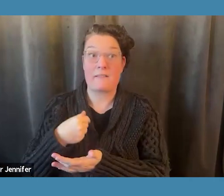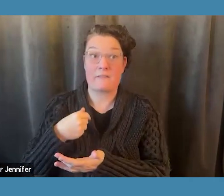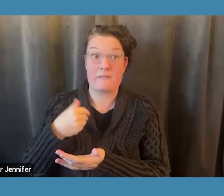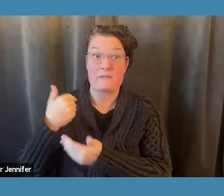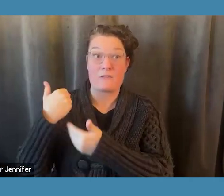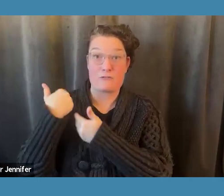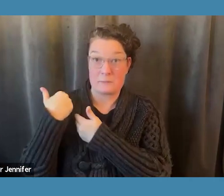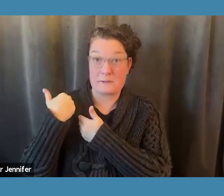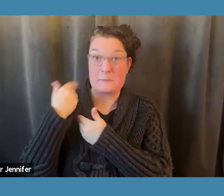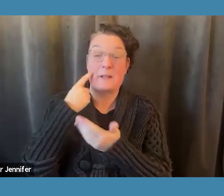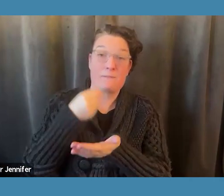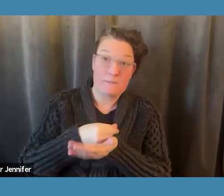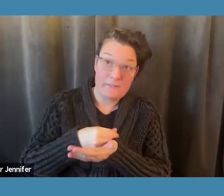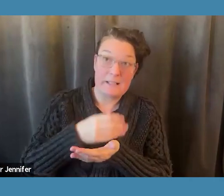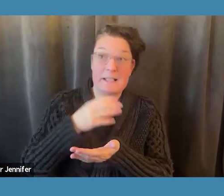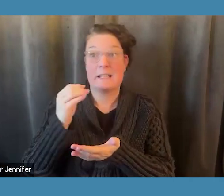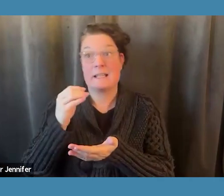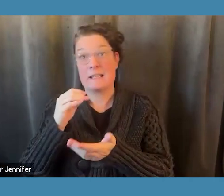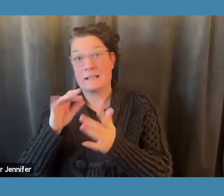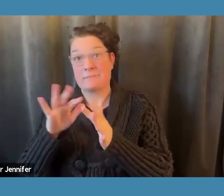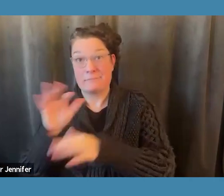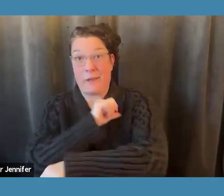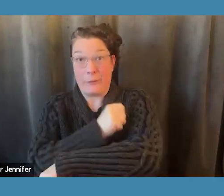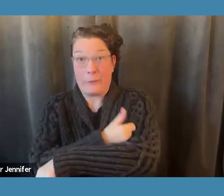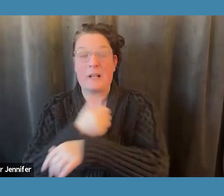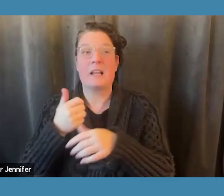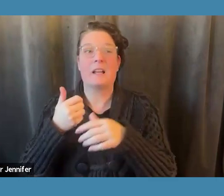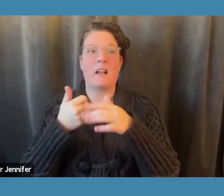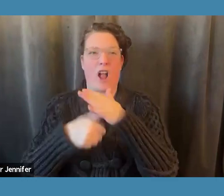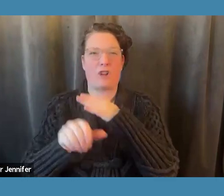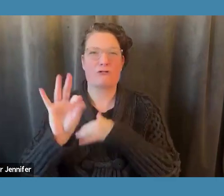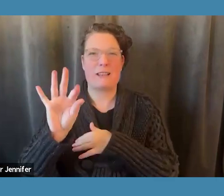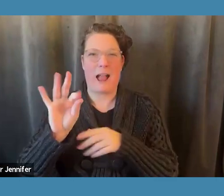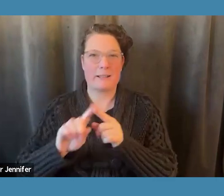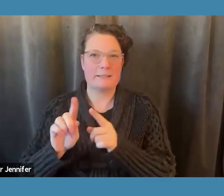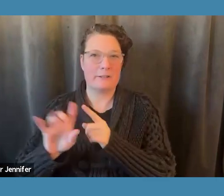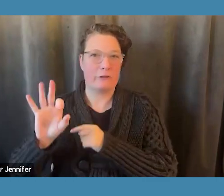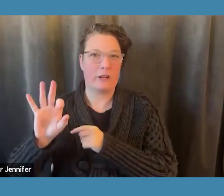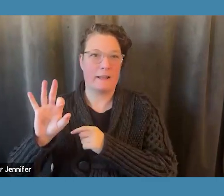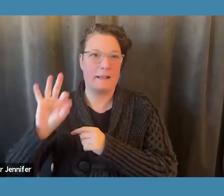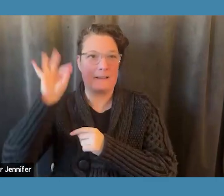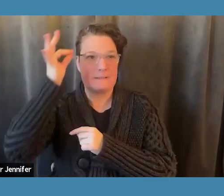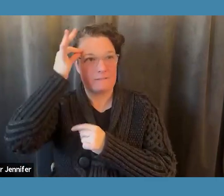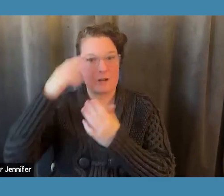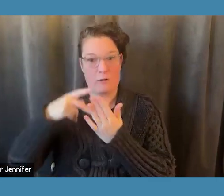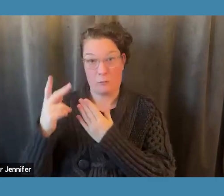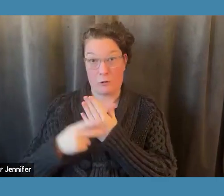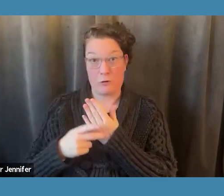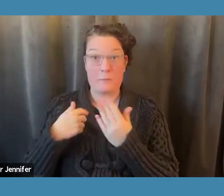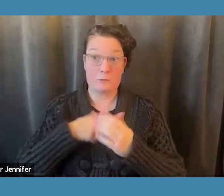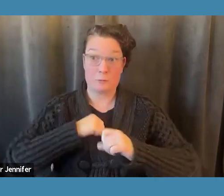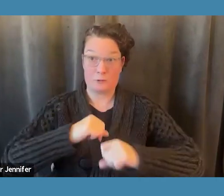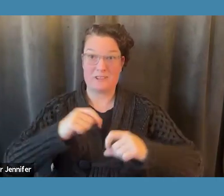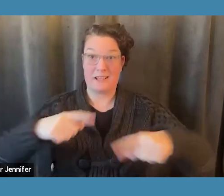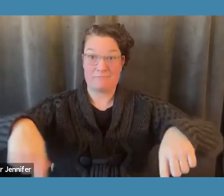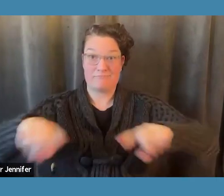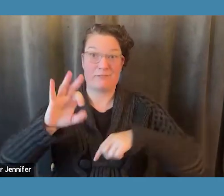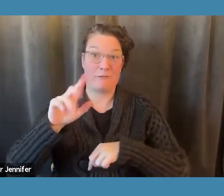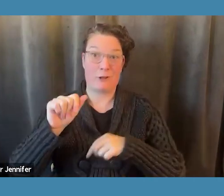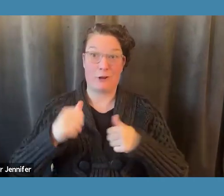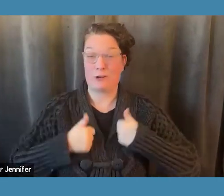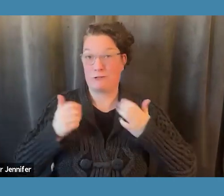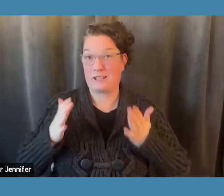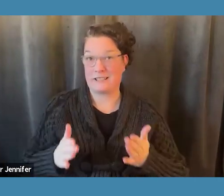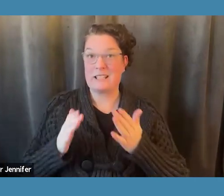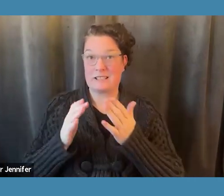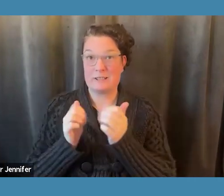and authority under 9 federal programs to protect the rights of Floridans with disabilities. We've been a nonprofit in